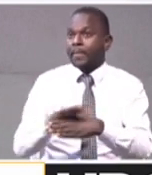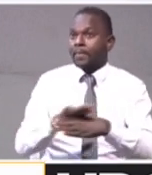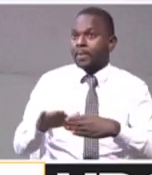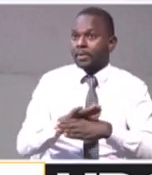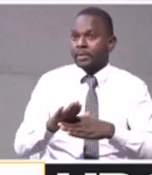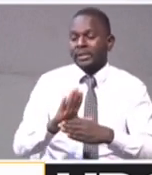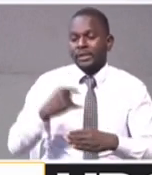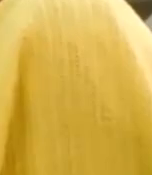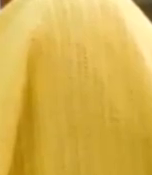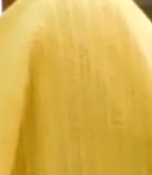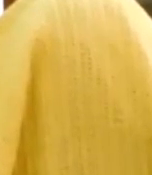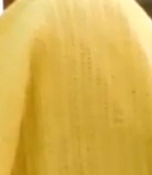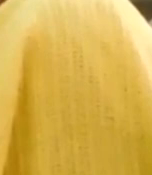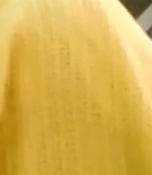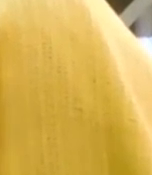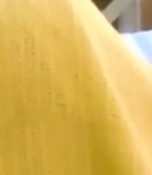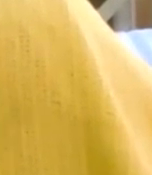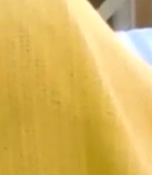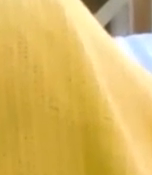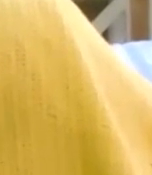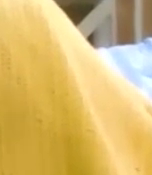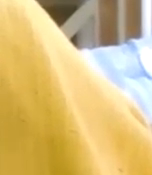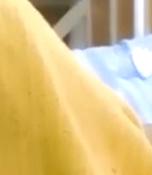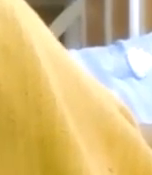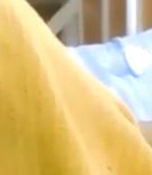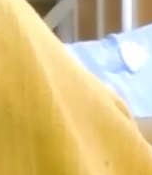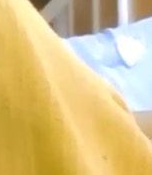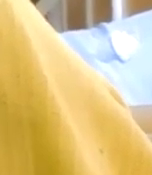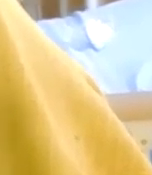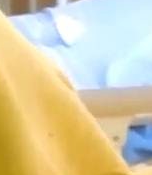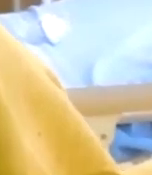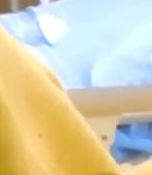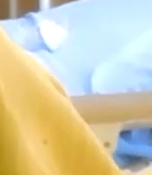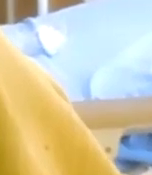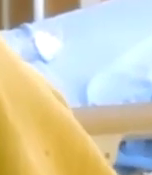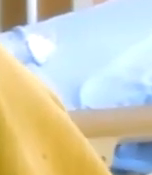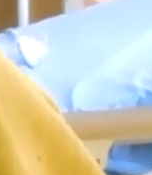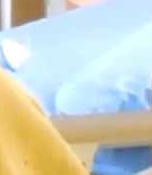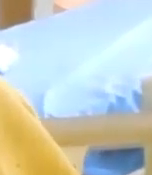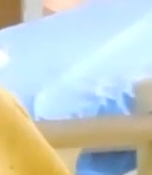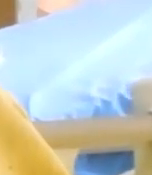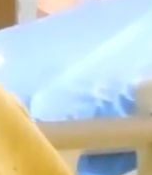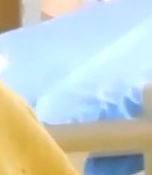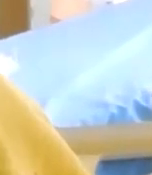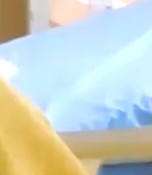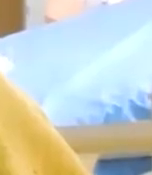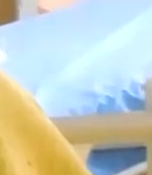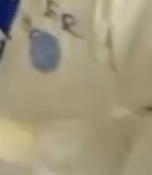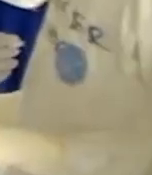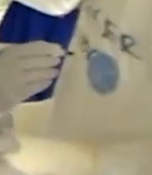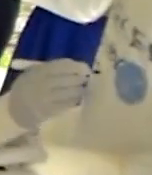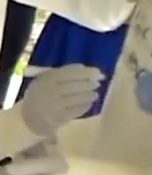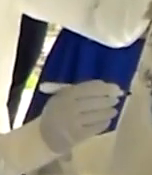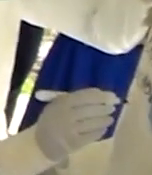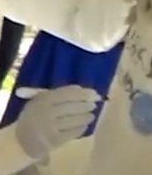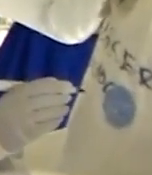and social services. As of 12th October 2022, there are 54 total confirmed cases, 19 deaths,